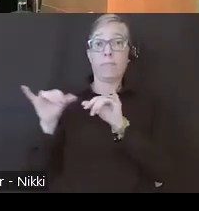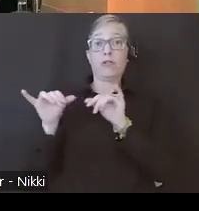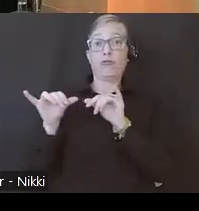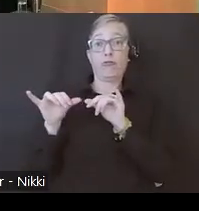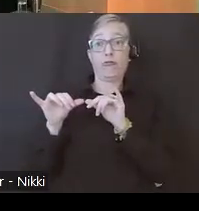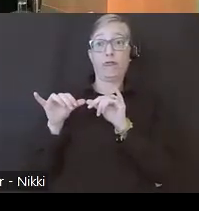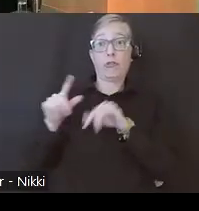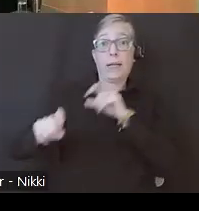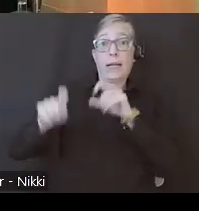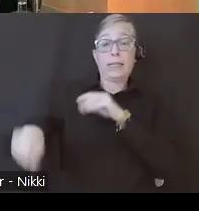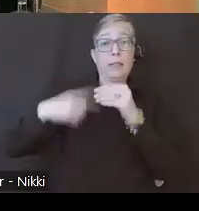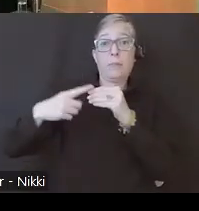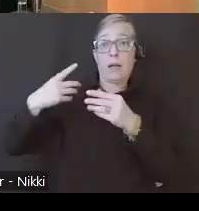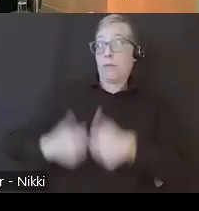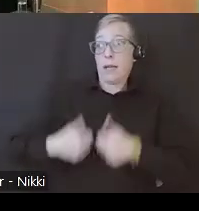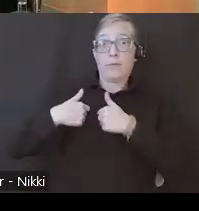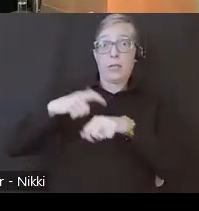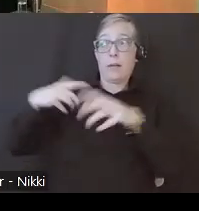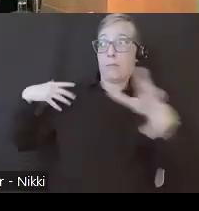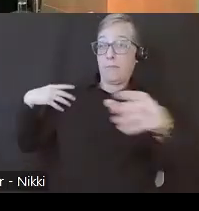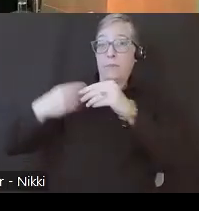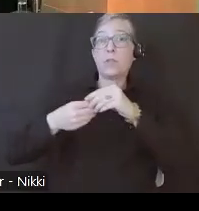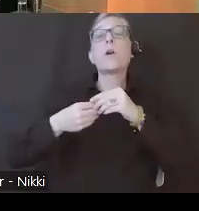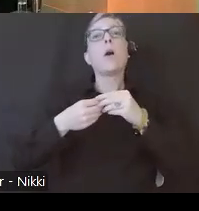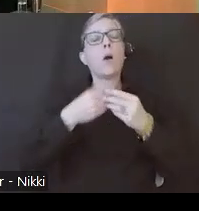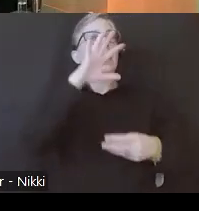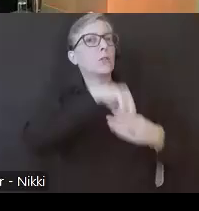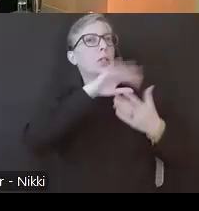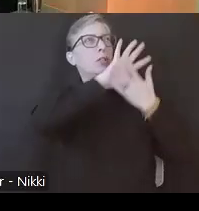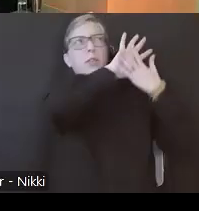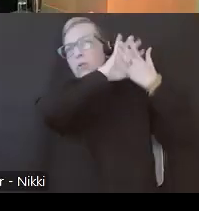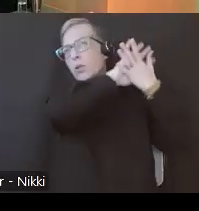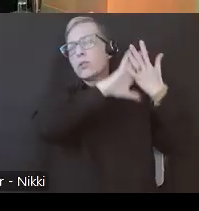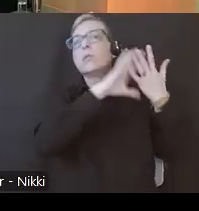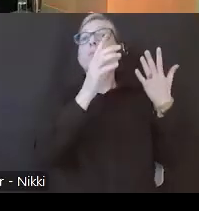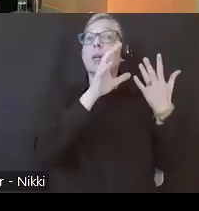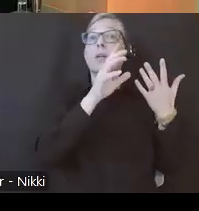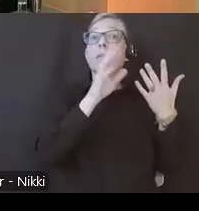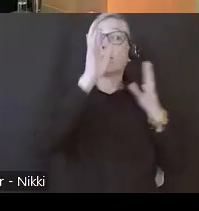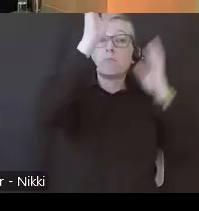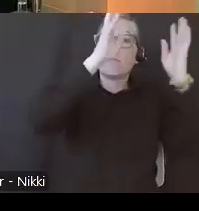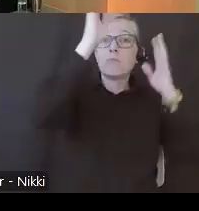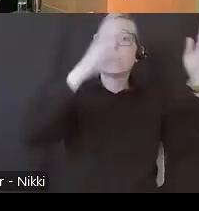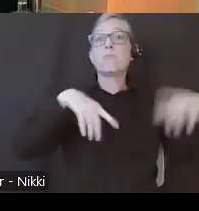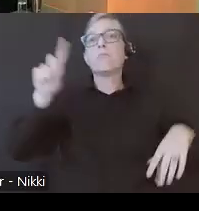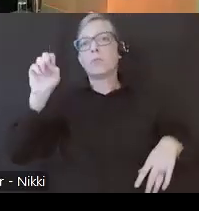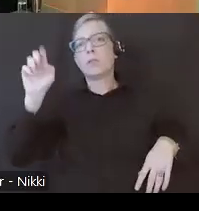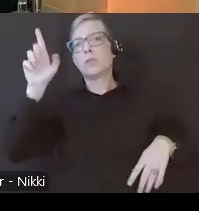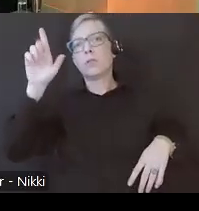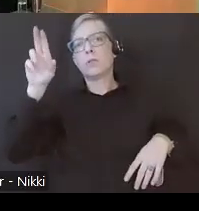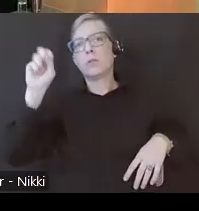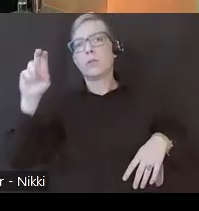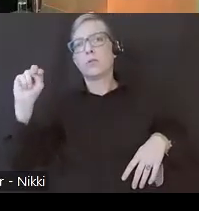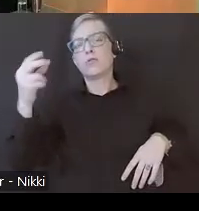experiences, including distortions, but also illusions and full-blown hallucinations. And we did